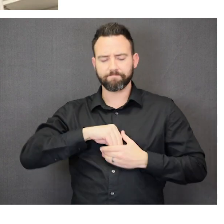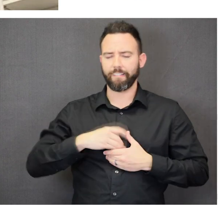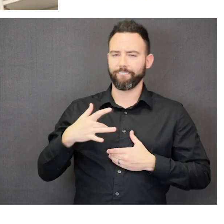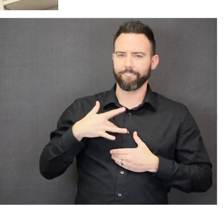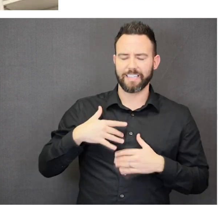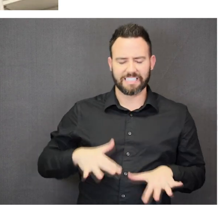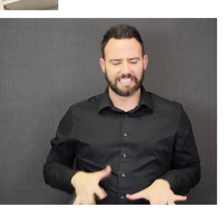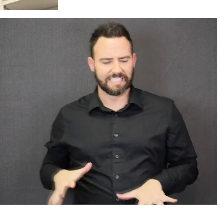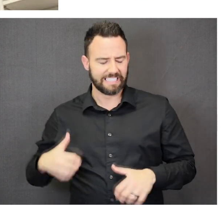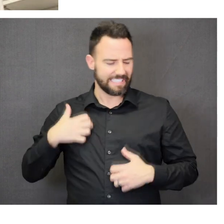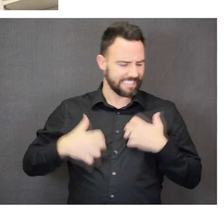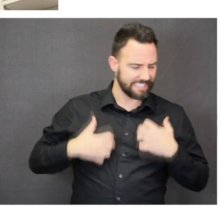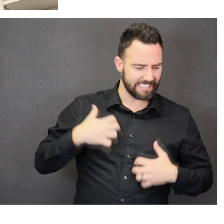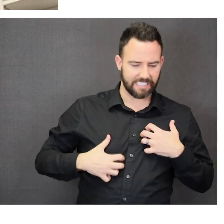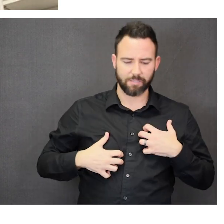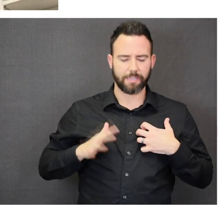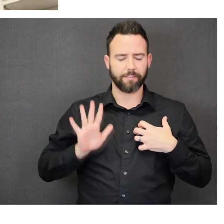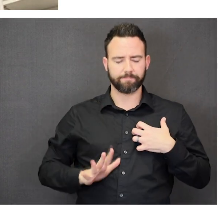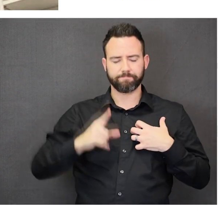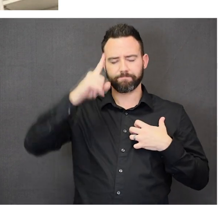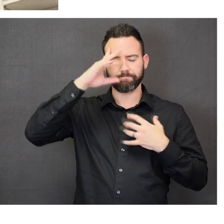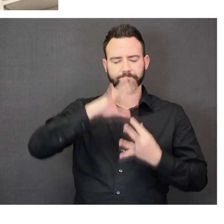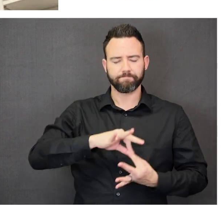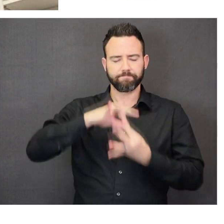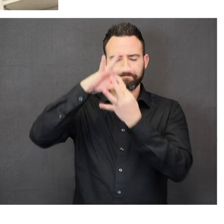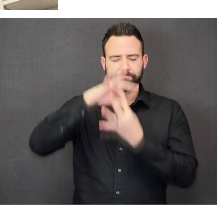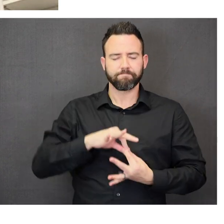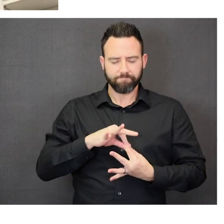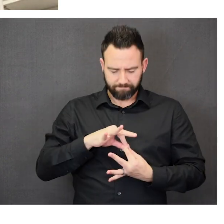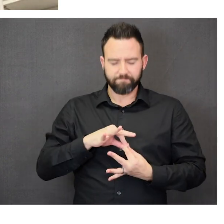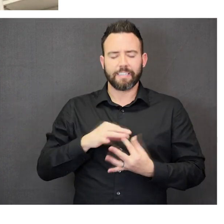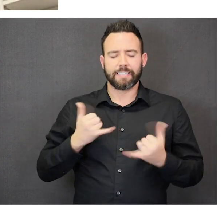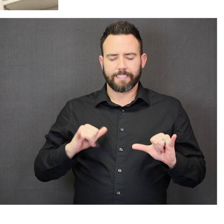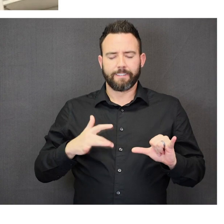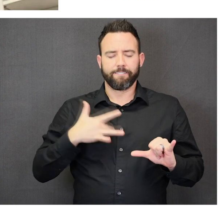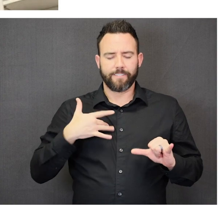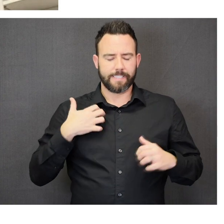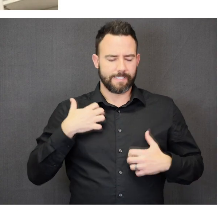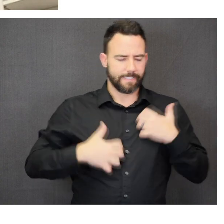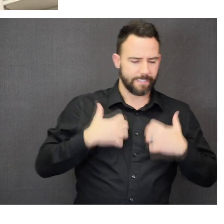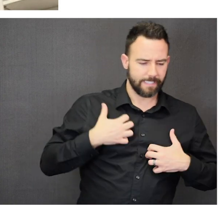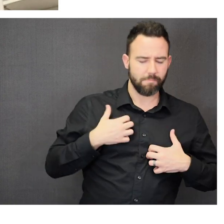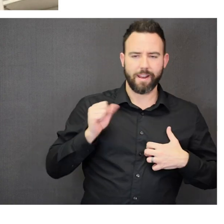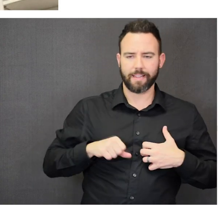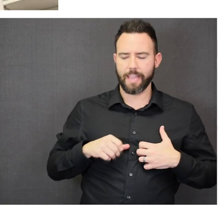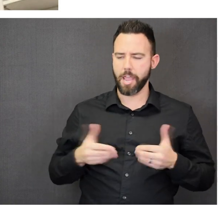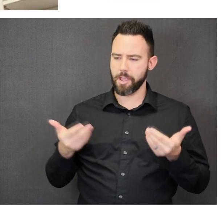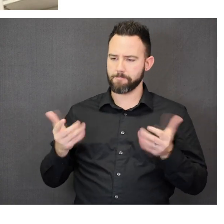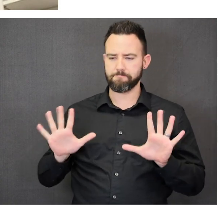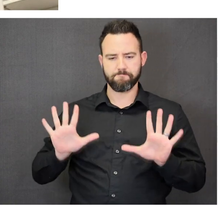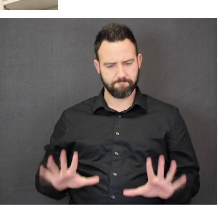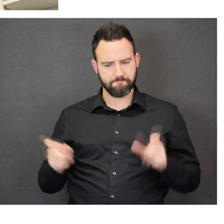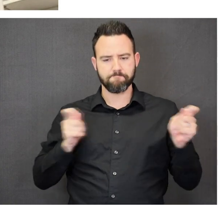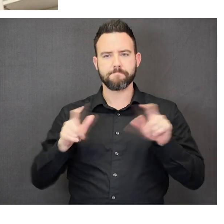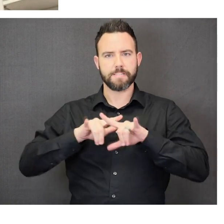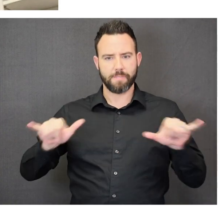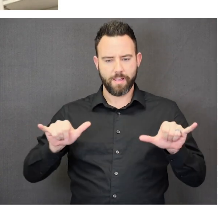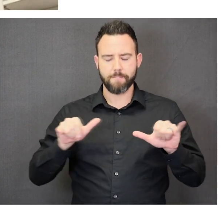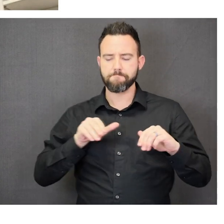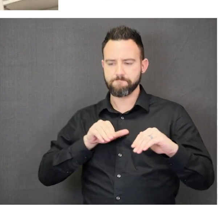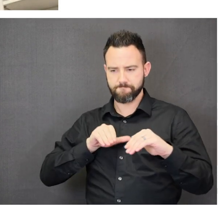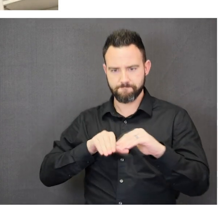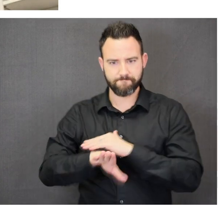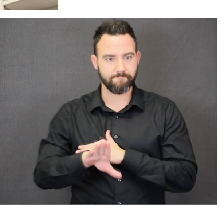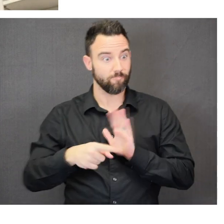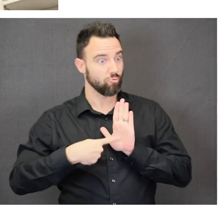to feel your capacity to be able to stay steady in the midst of all of this. And that actually begins to